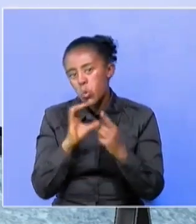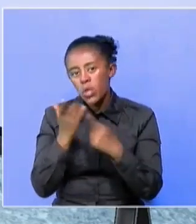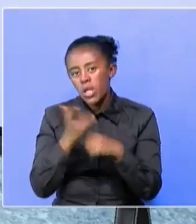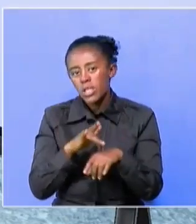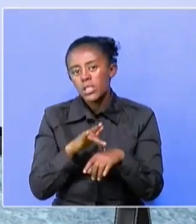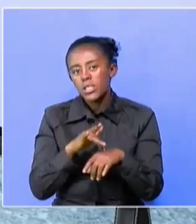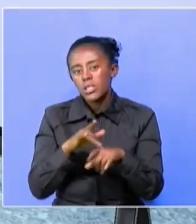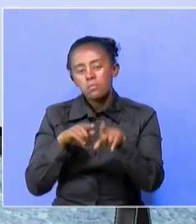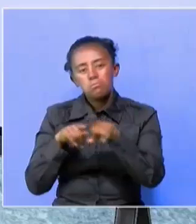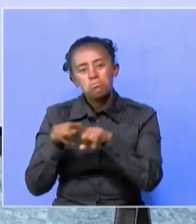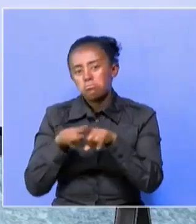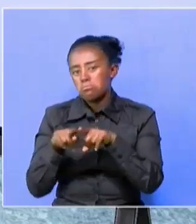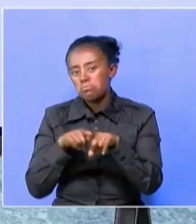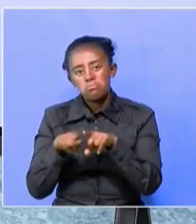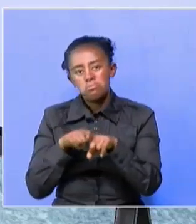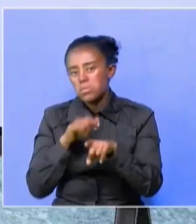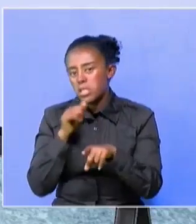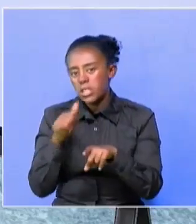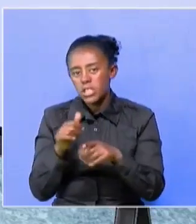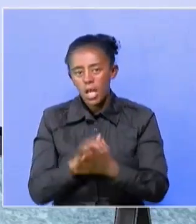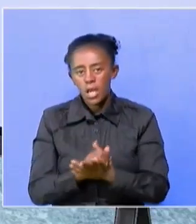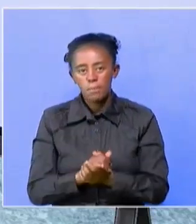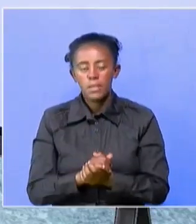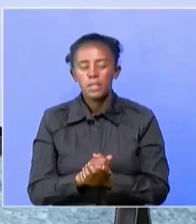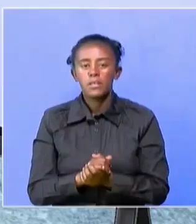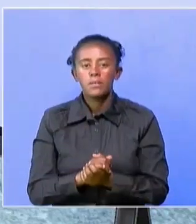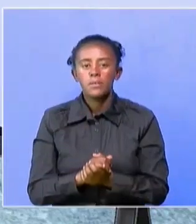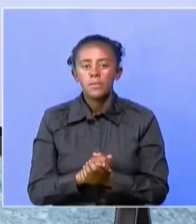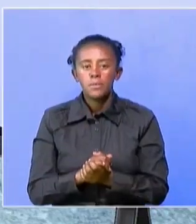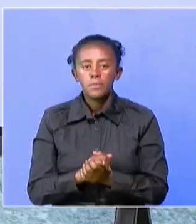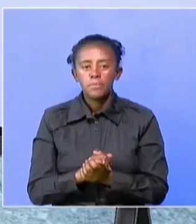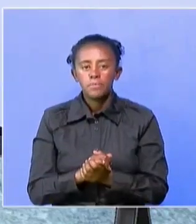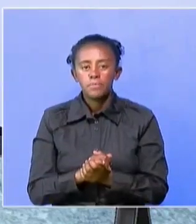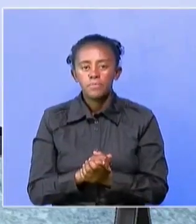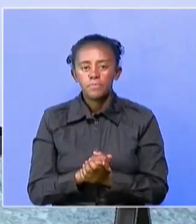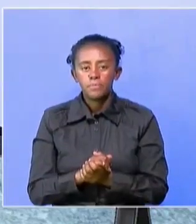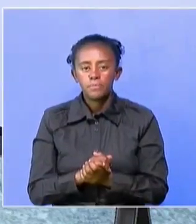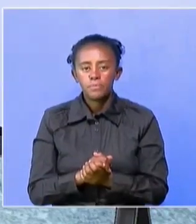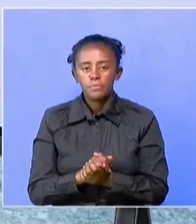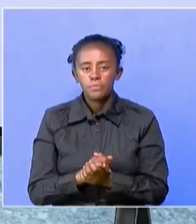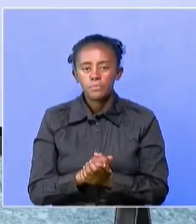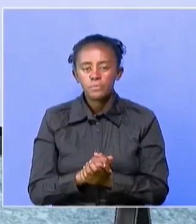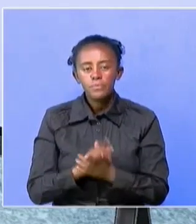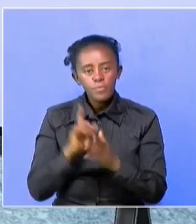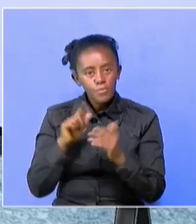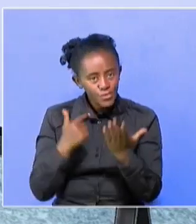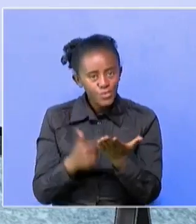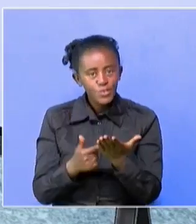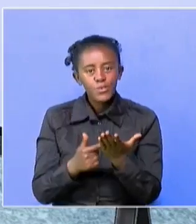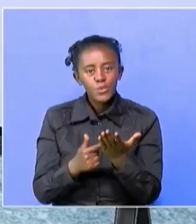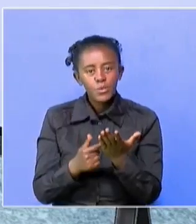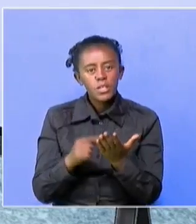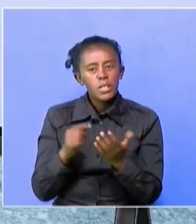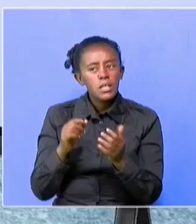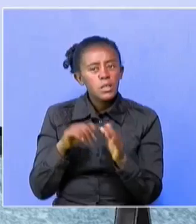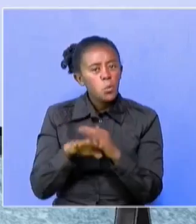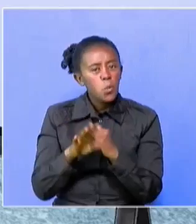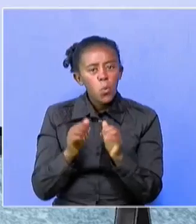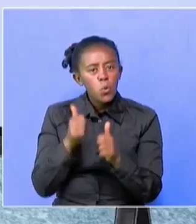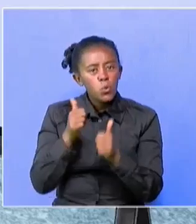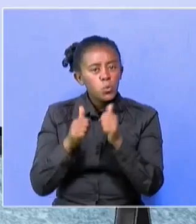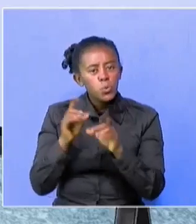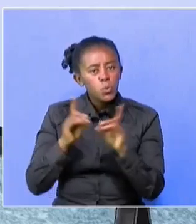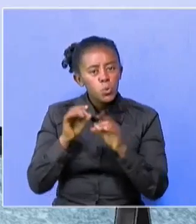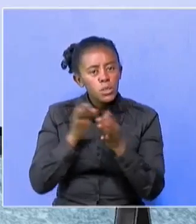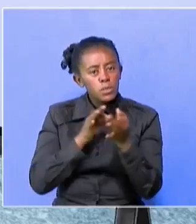contexts are possible in the case of what? Disagreement. So, in what way do you